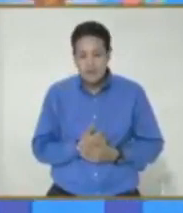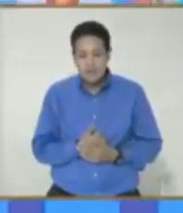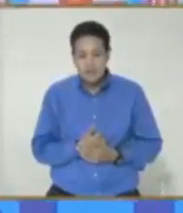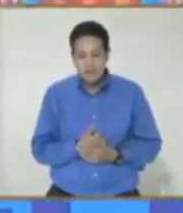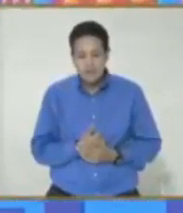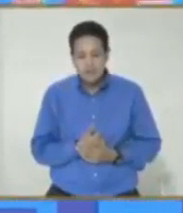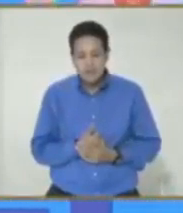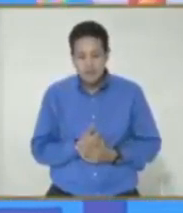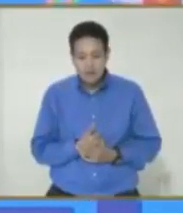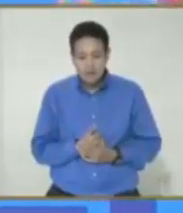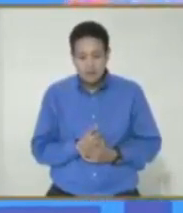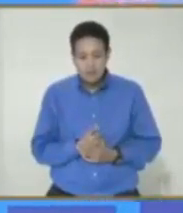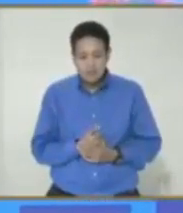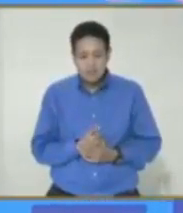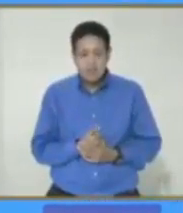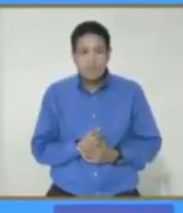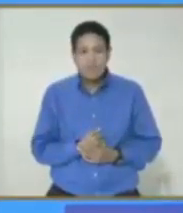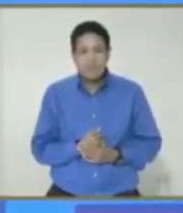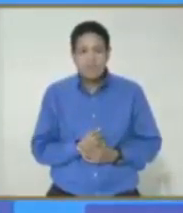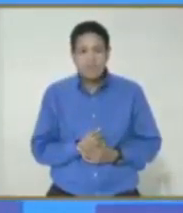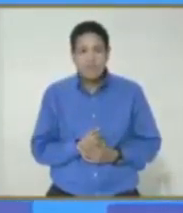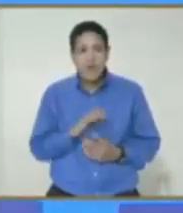an aspect of our